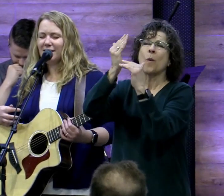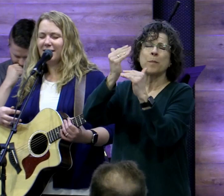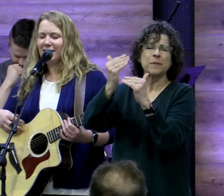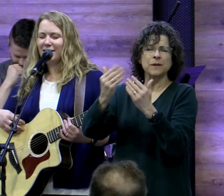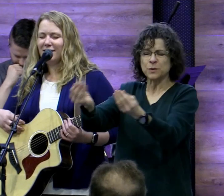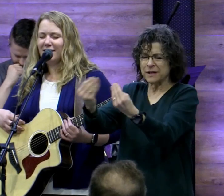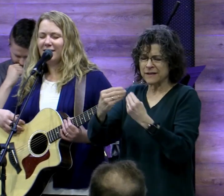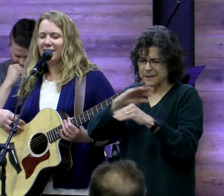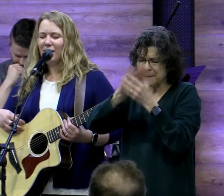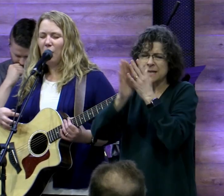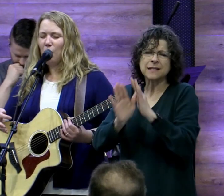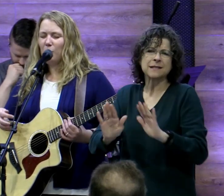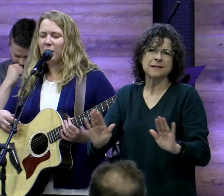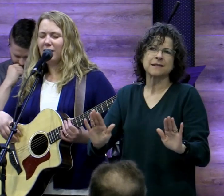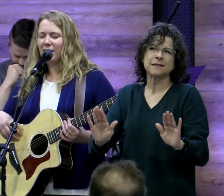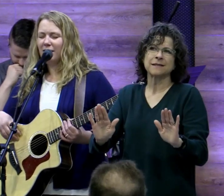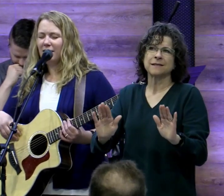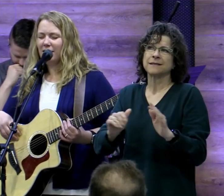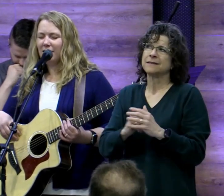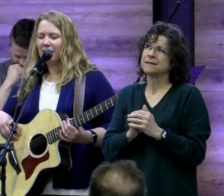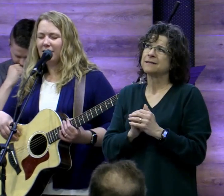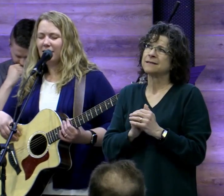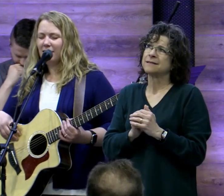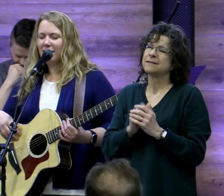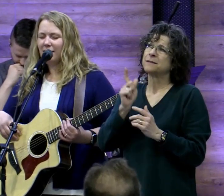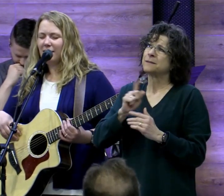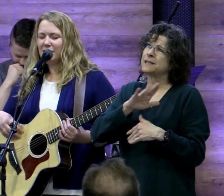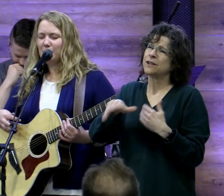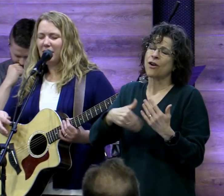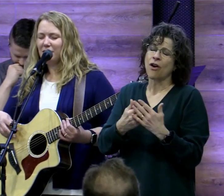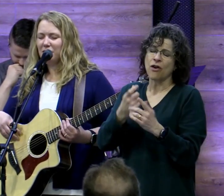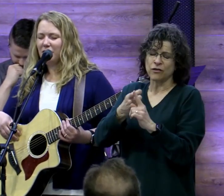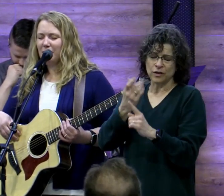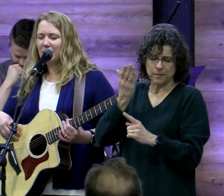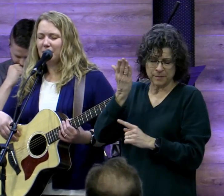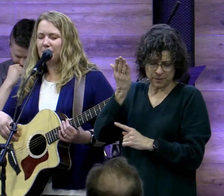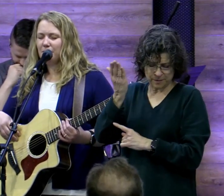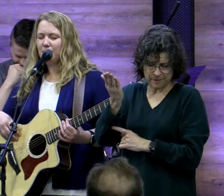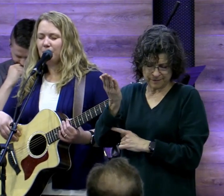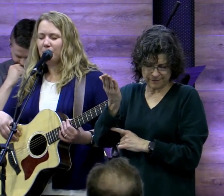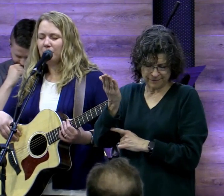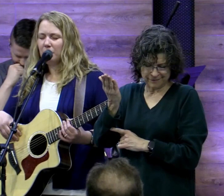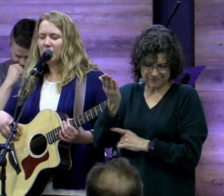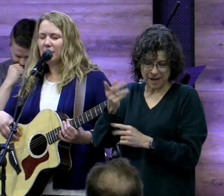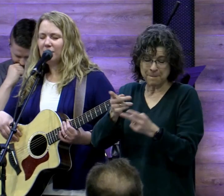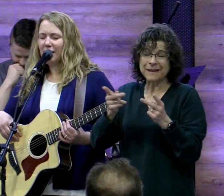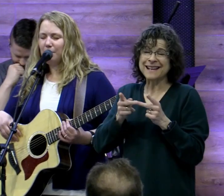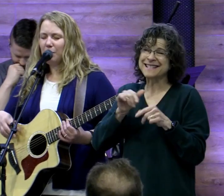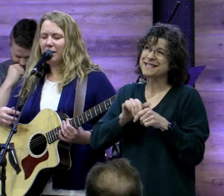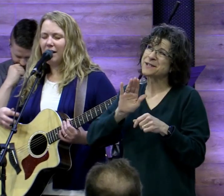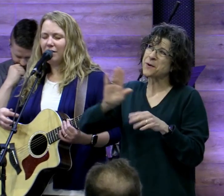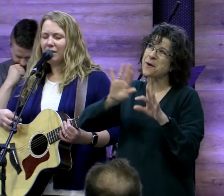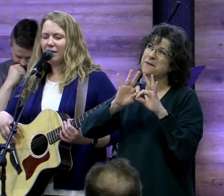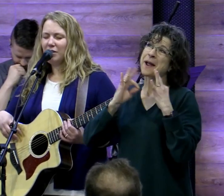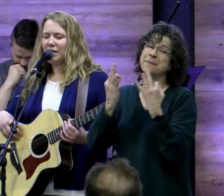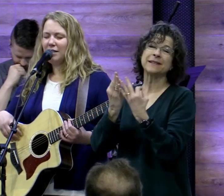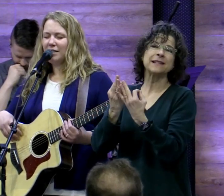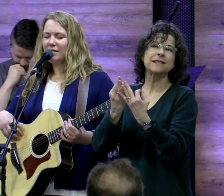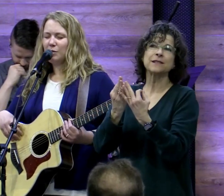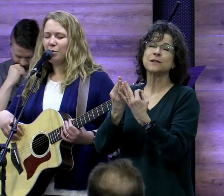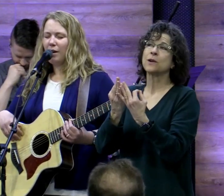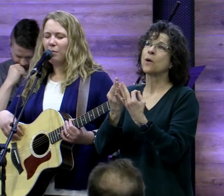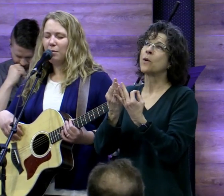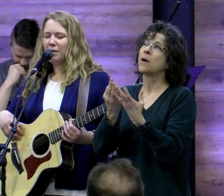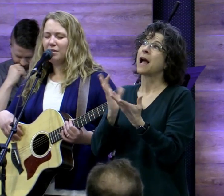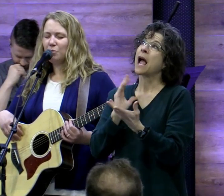peace, hope, a spot in your family. So God, may we not look at our neediness